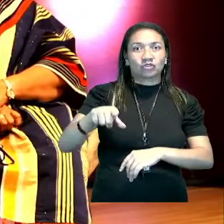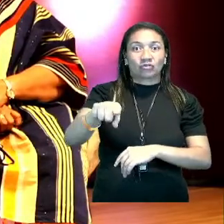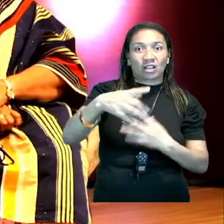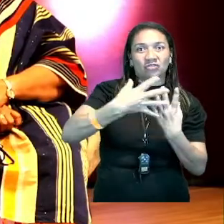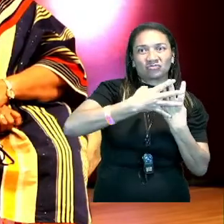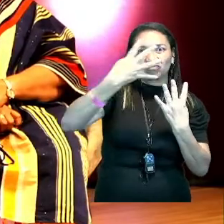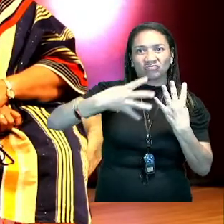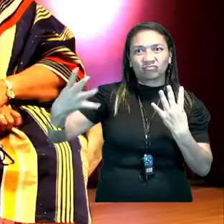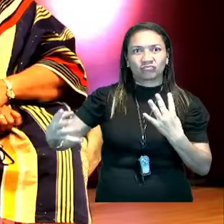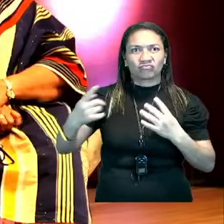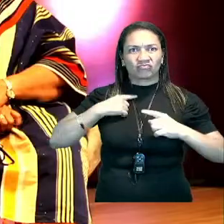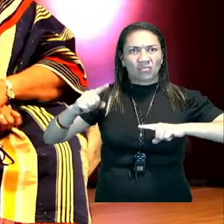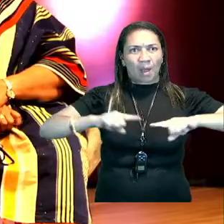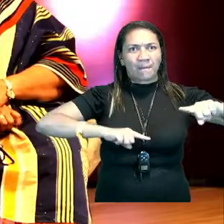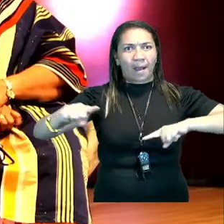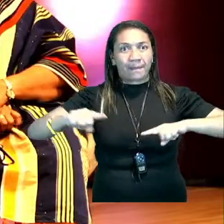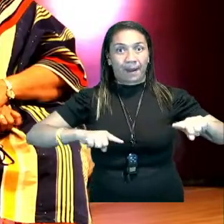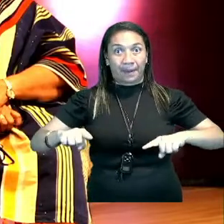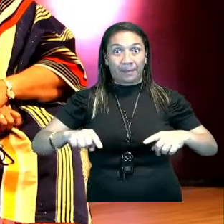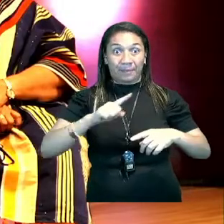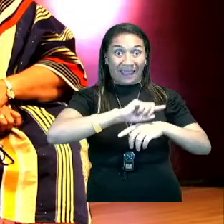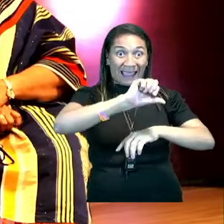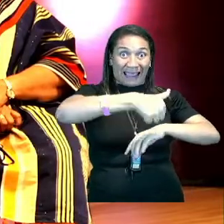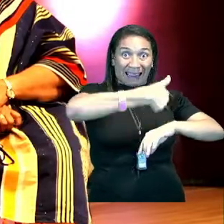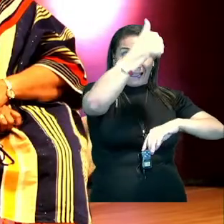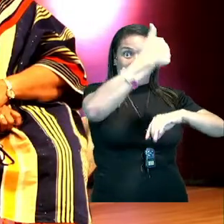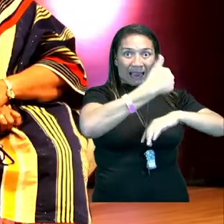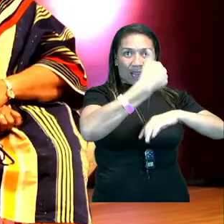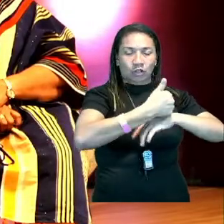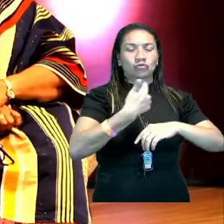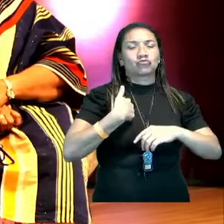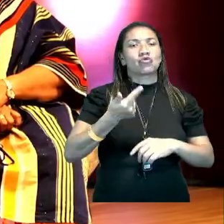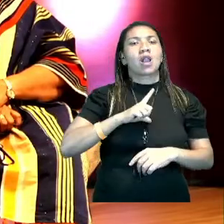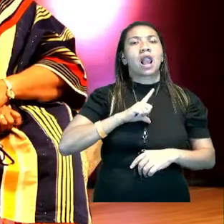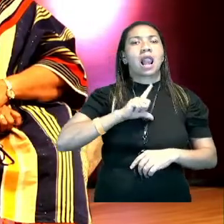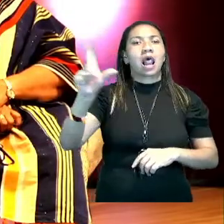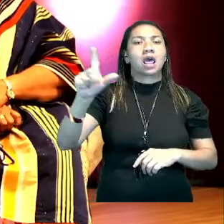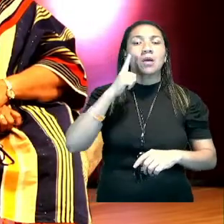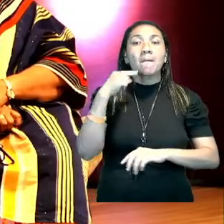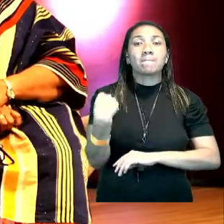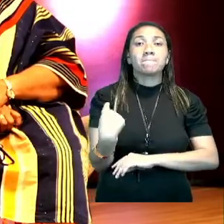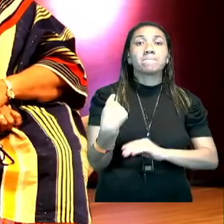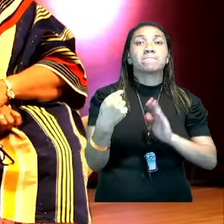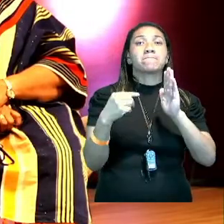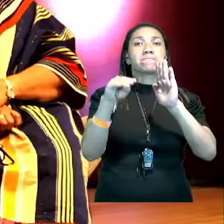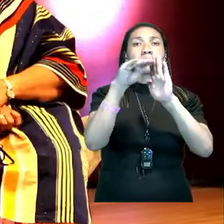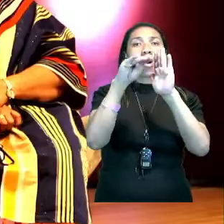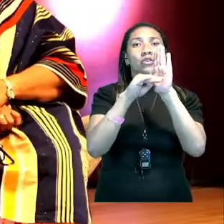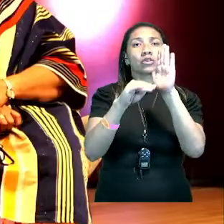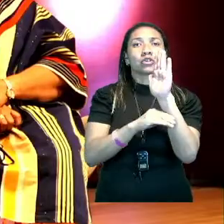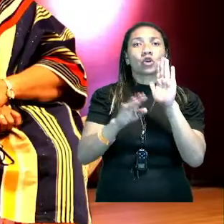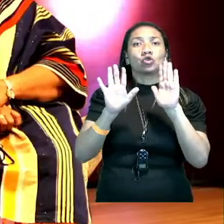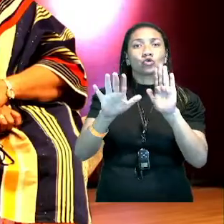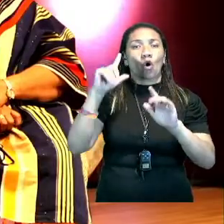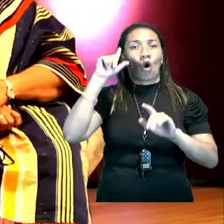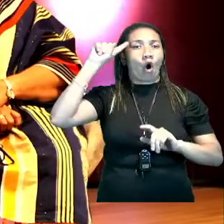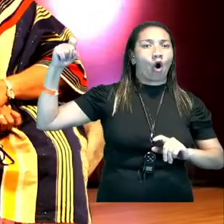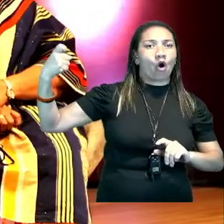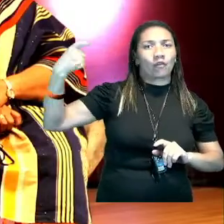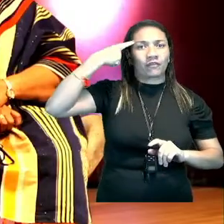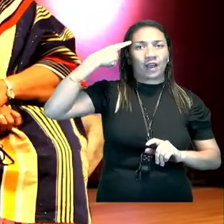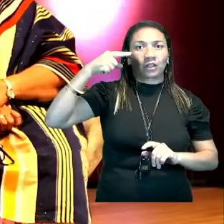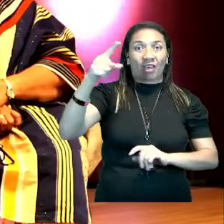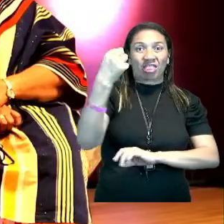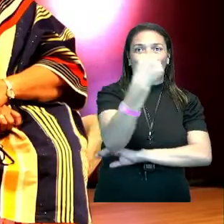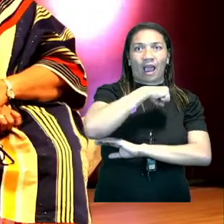manager office for these social groups. And from there, I started leading myself a state policy that